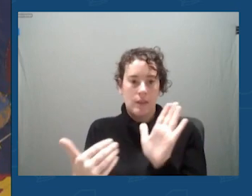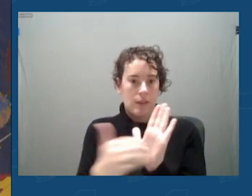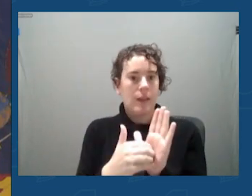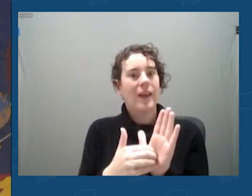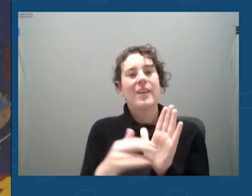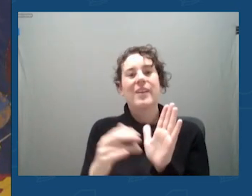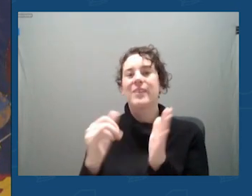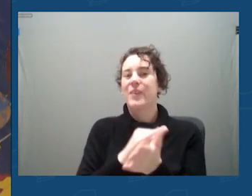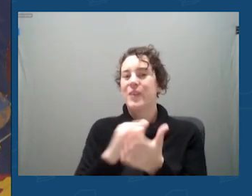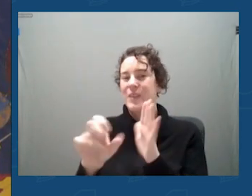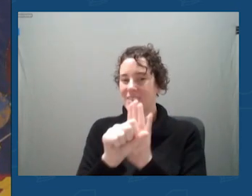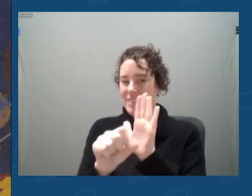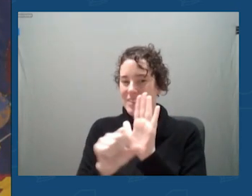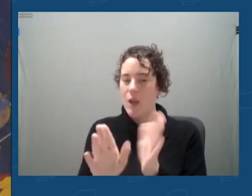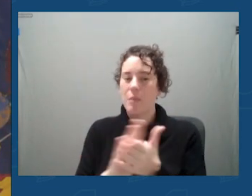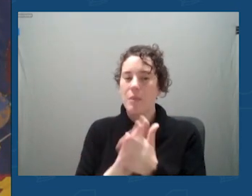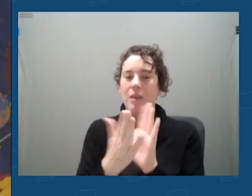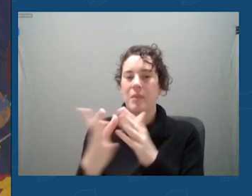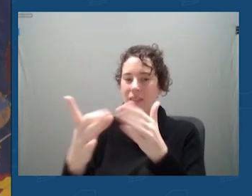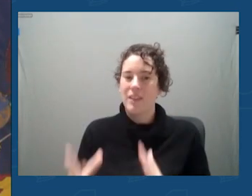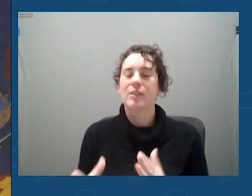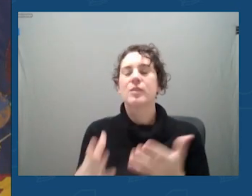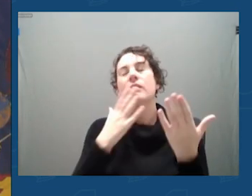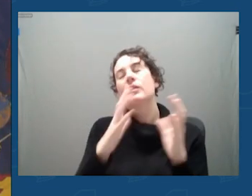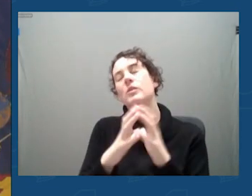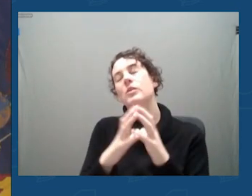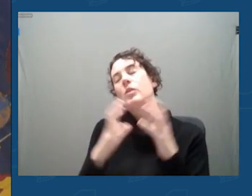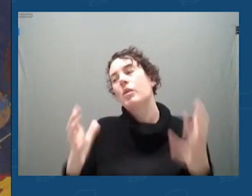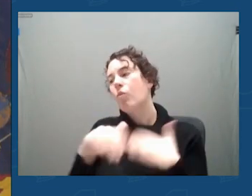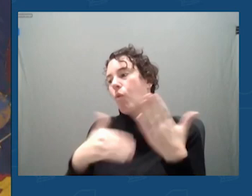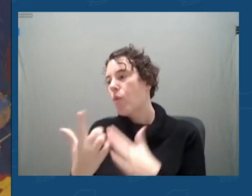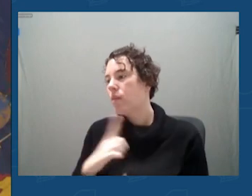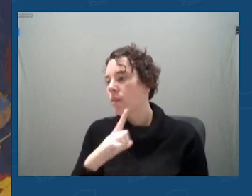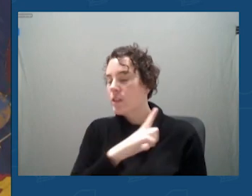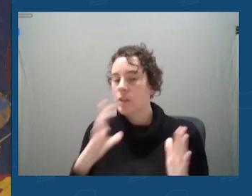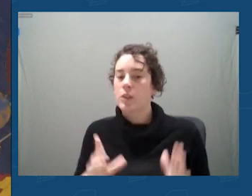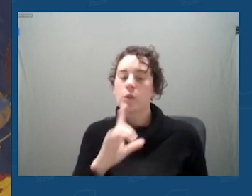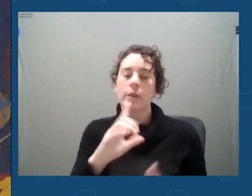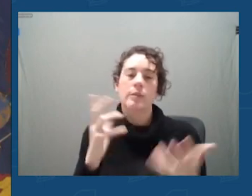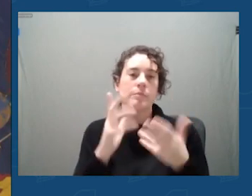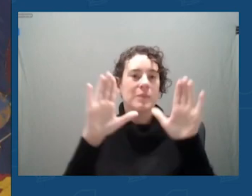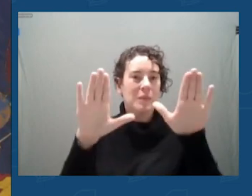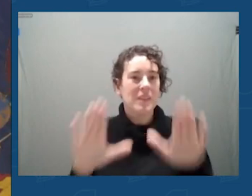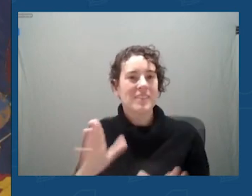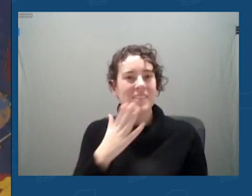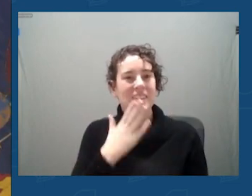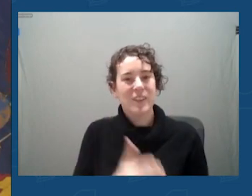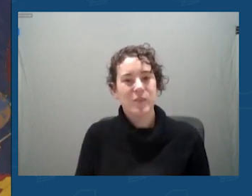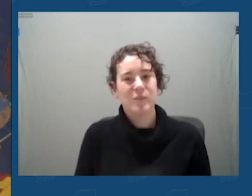thank you so much. And thank you to the legislators. This is just amazing. Thank you.